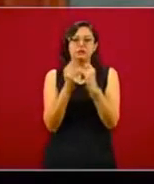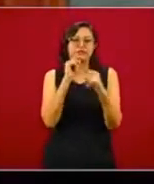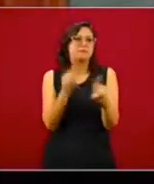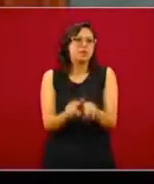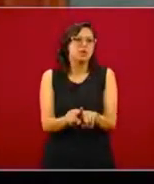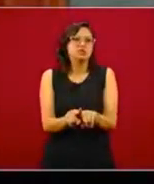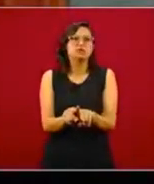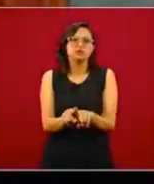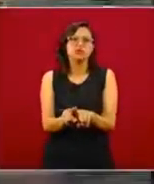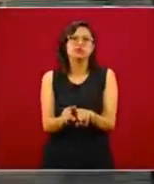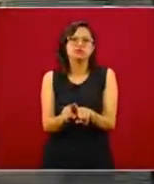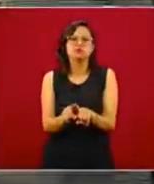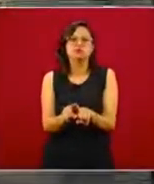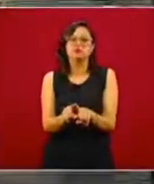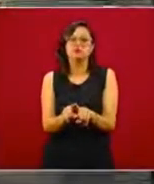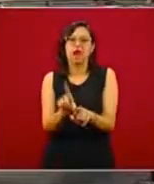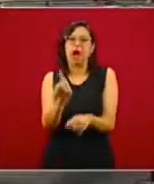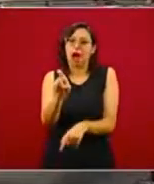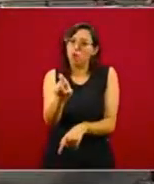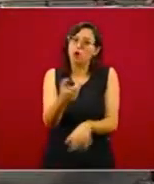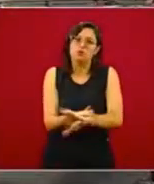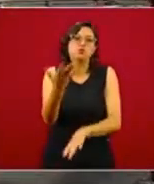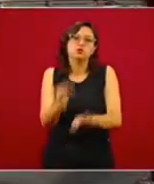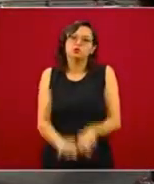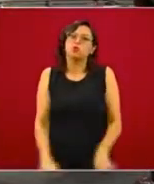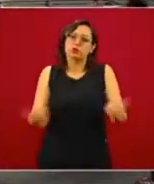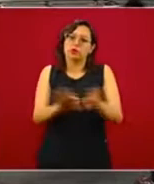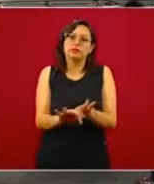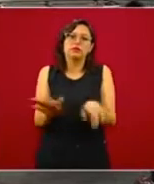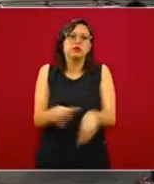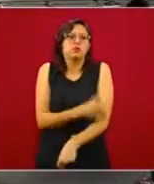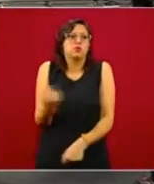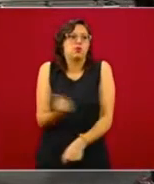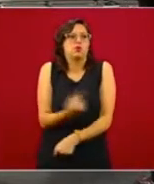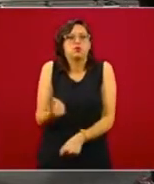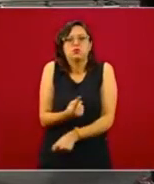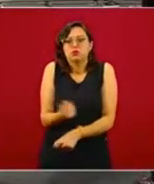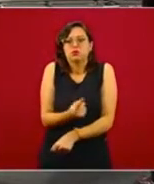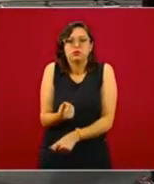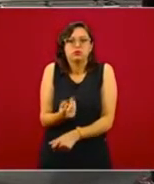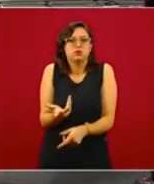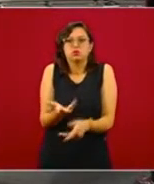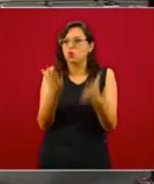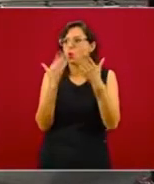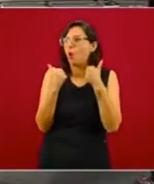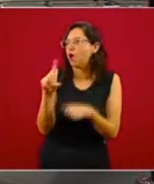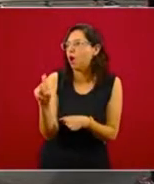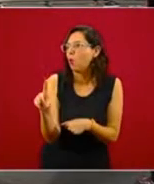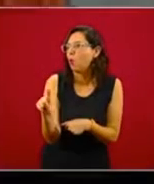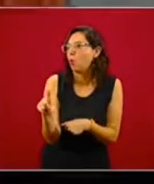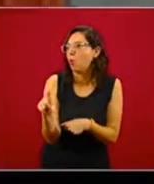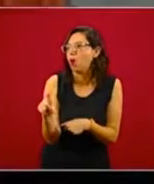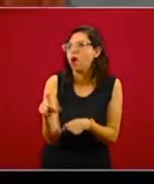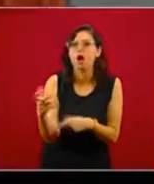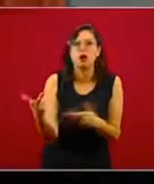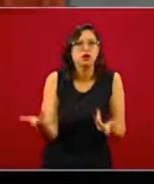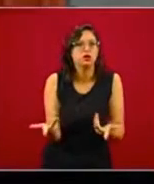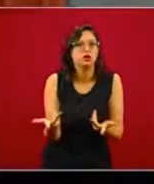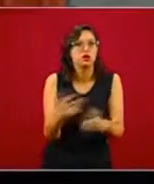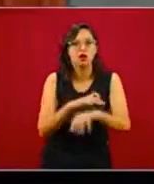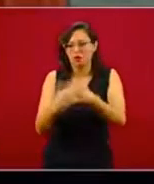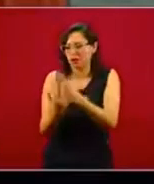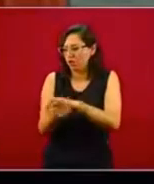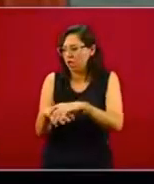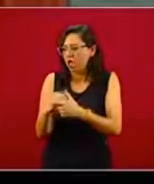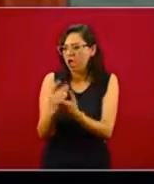just said, and also talking about water, we have an essential topic there. Without